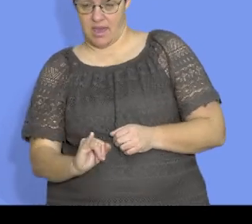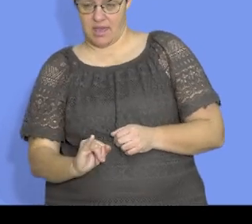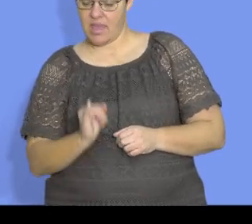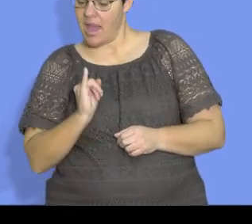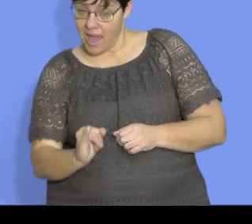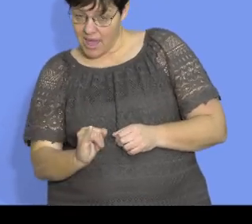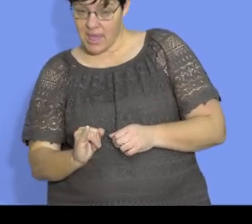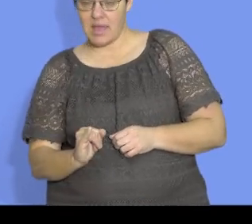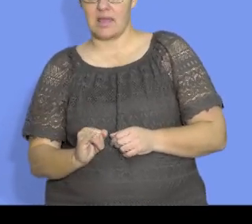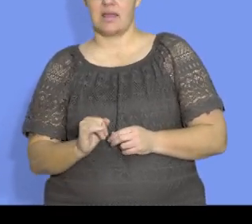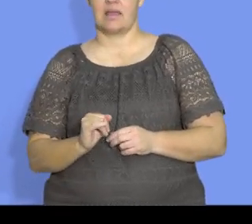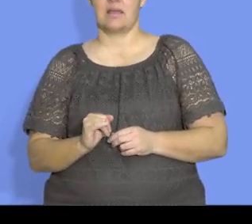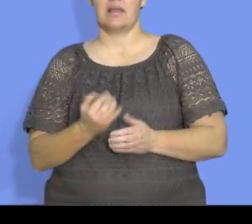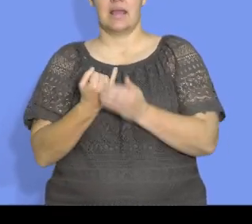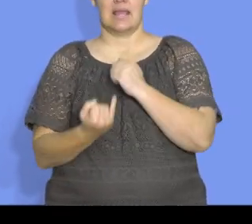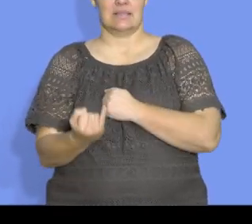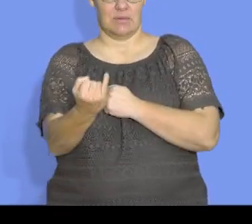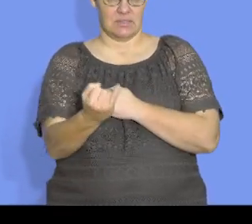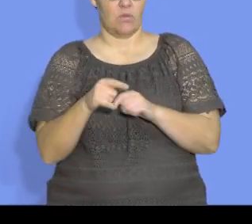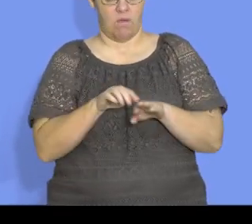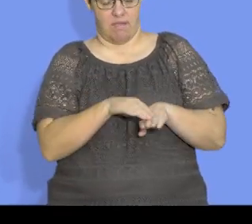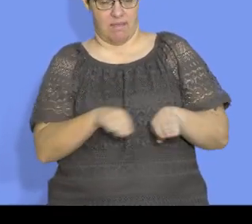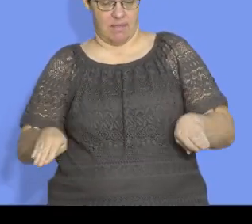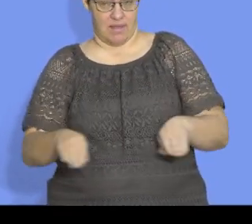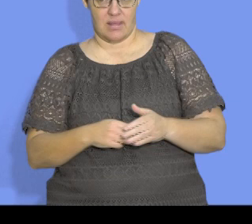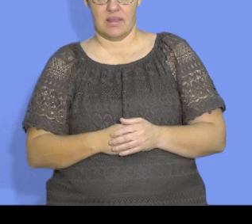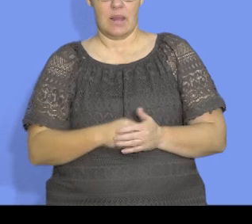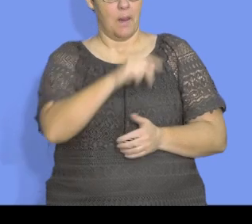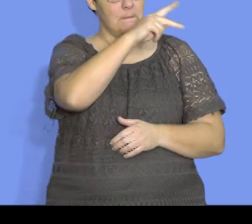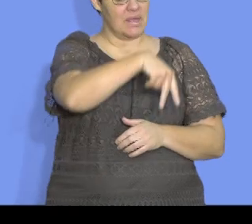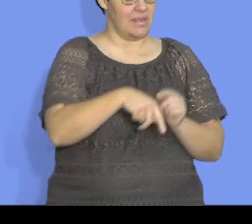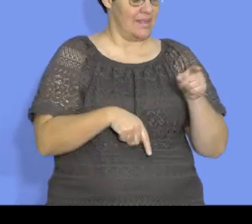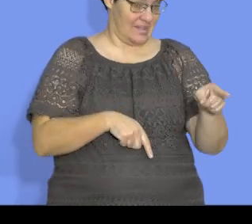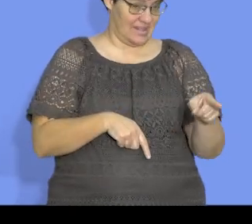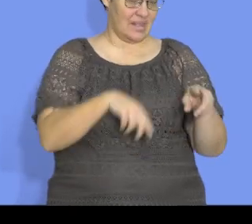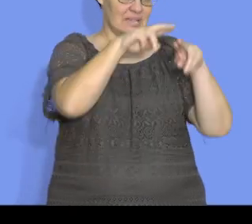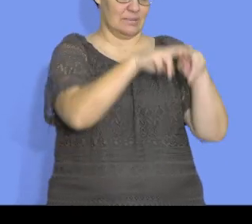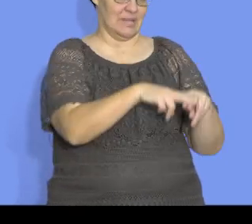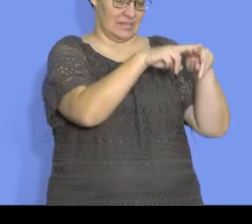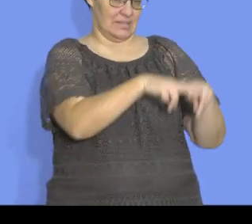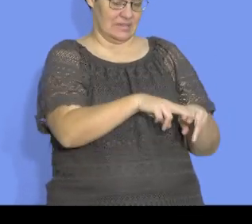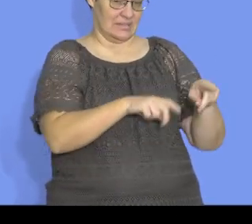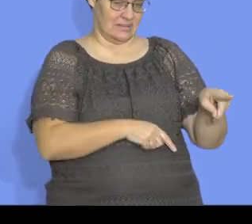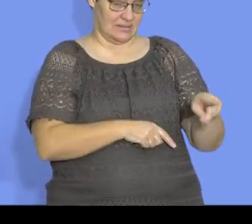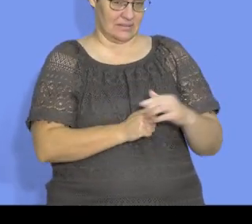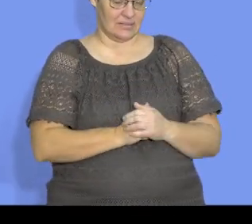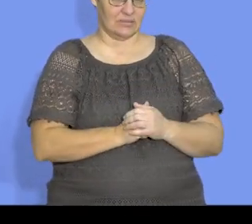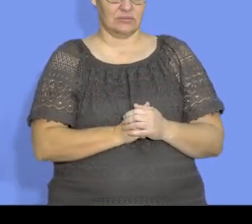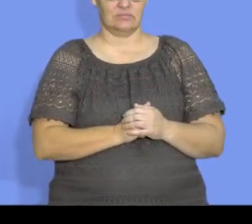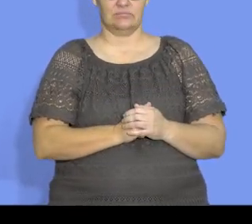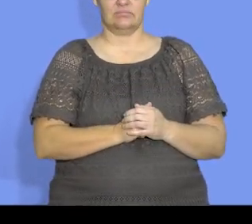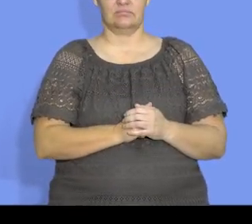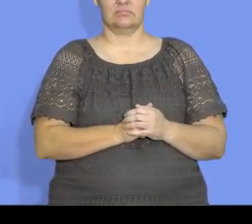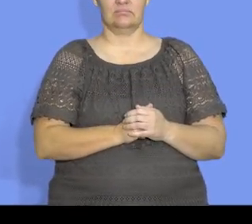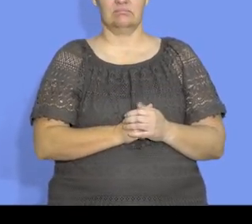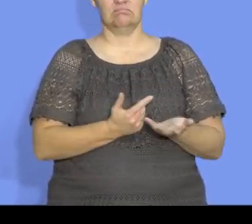I is the independent, because it's on the horizontal, and P is the dependent, it's on the vertical. Even